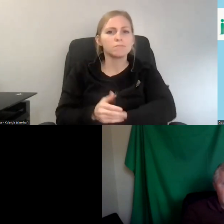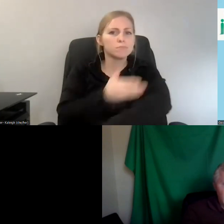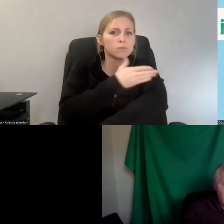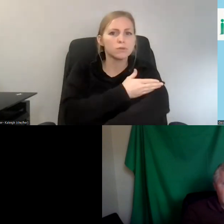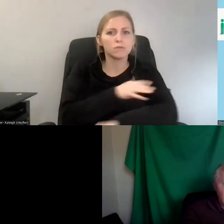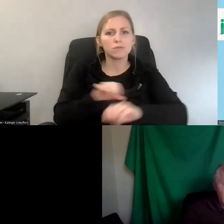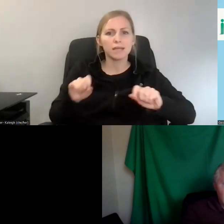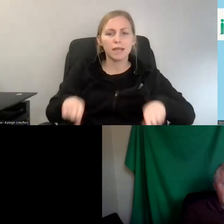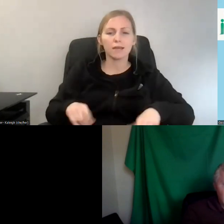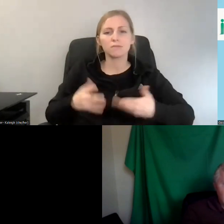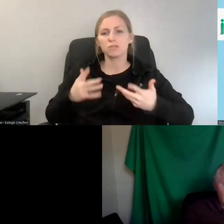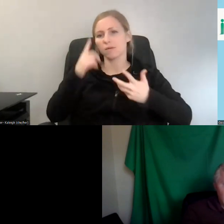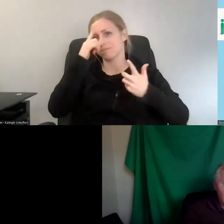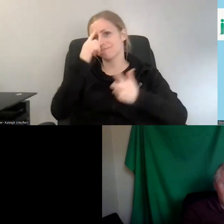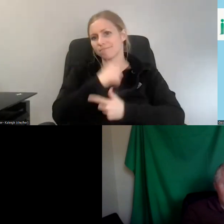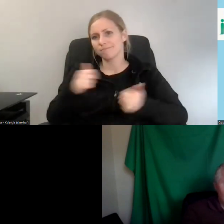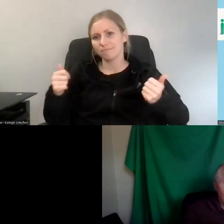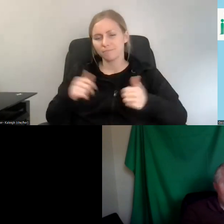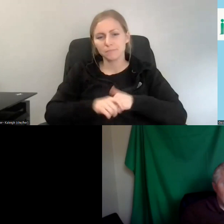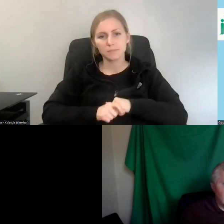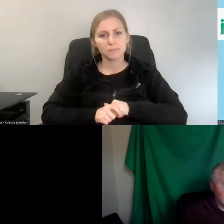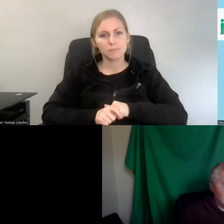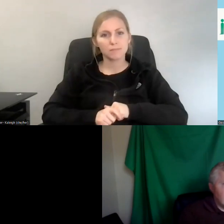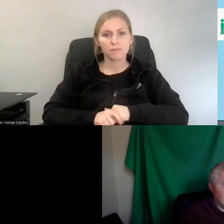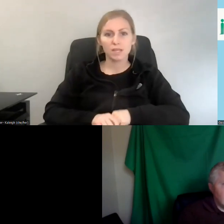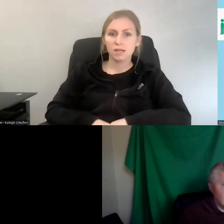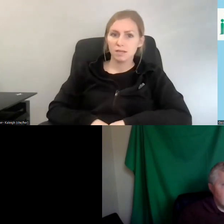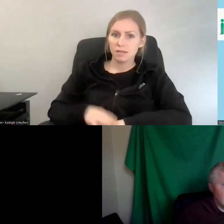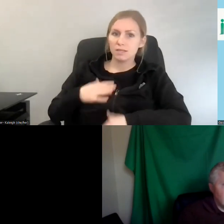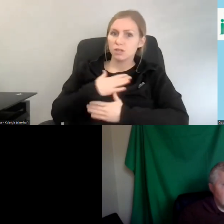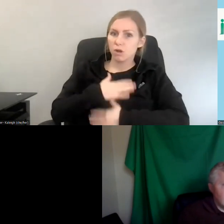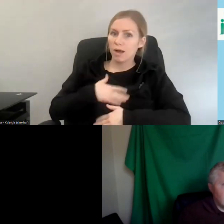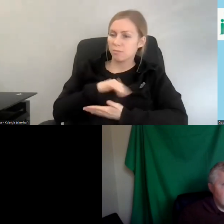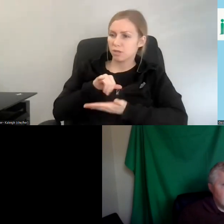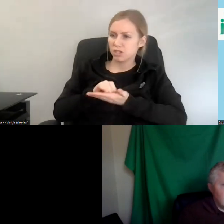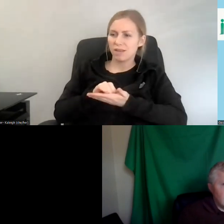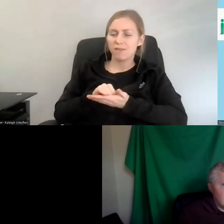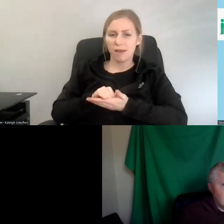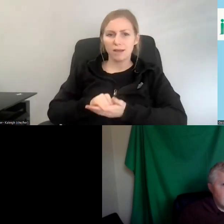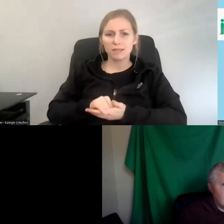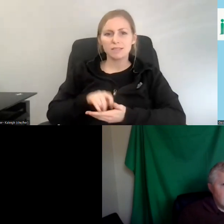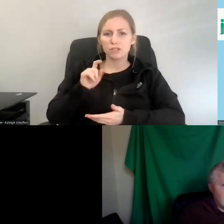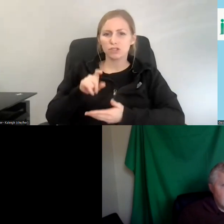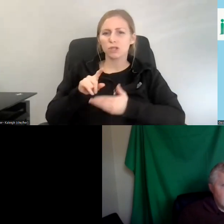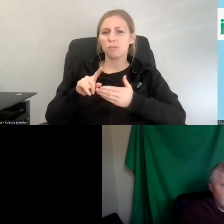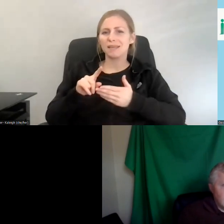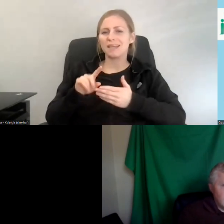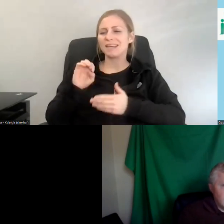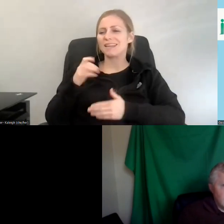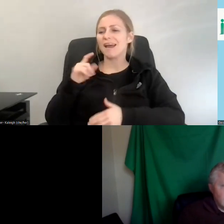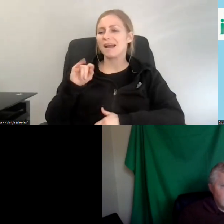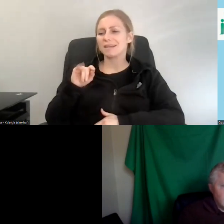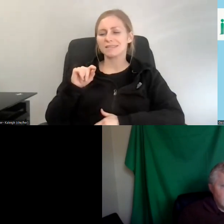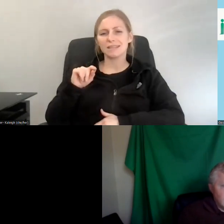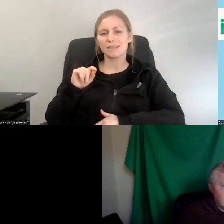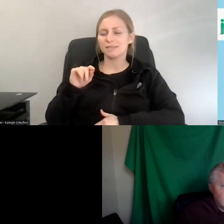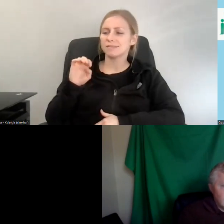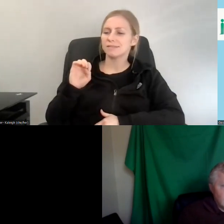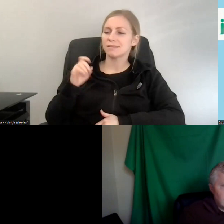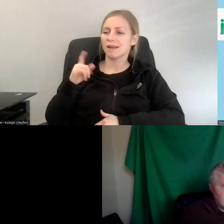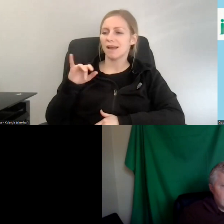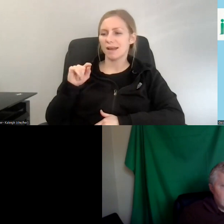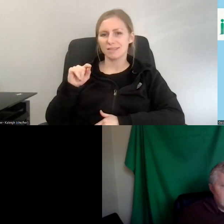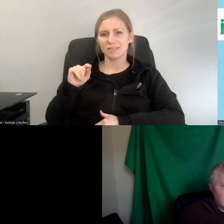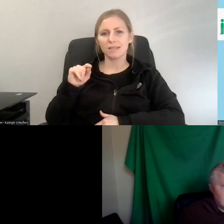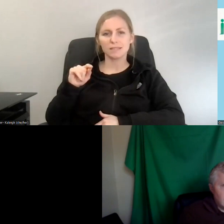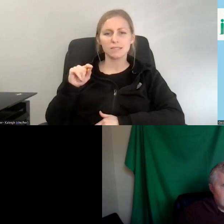it. appreciate that. And there should be an exit survey where you're going to get to provide that feedback right on the as